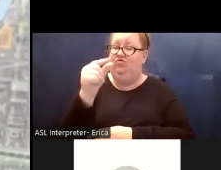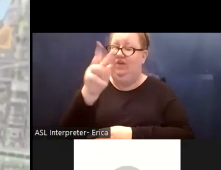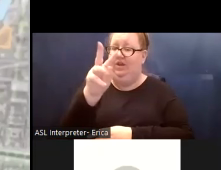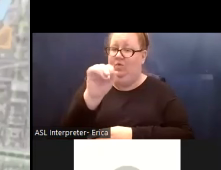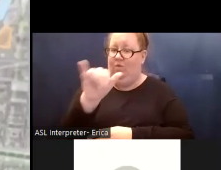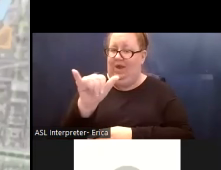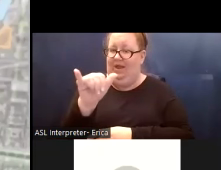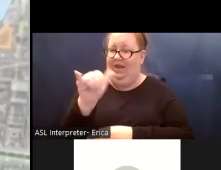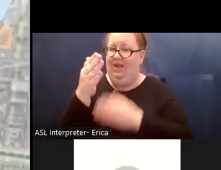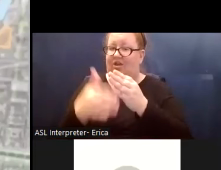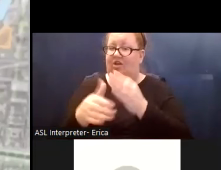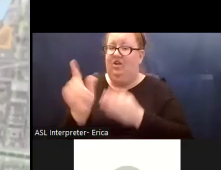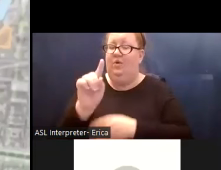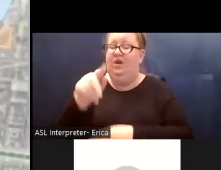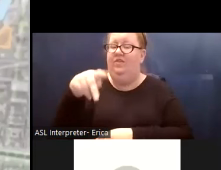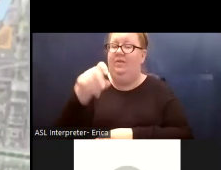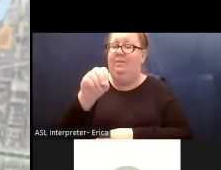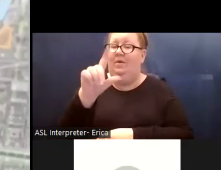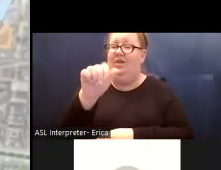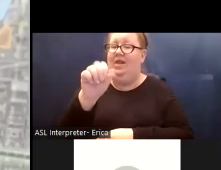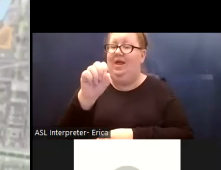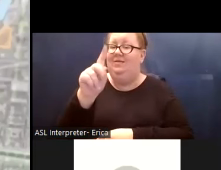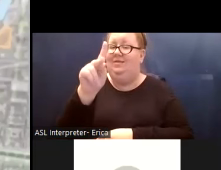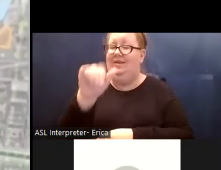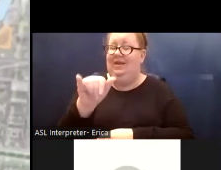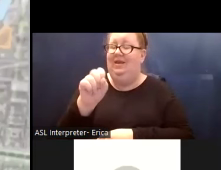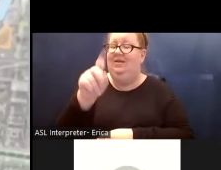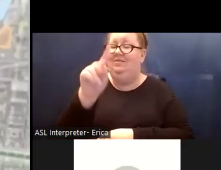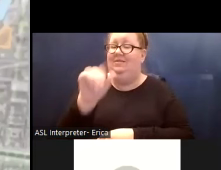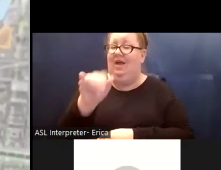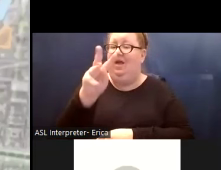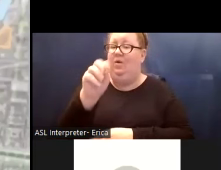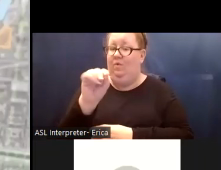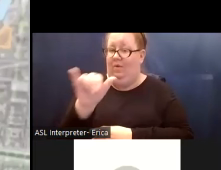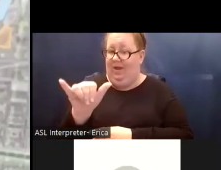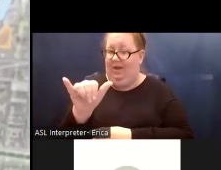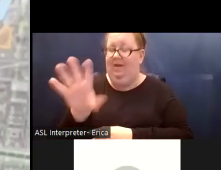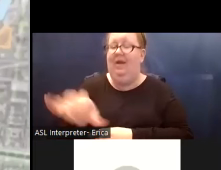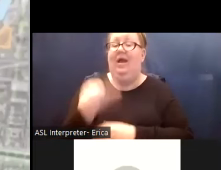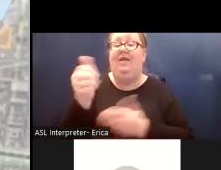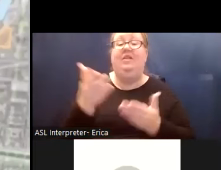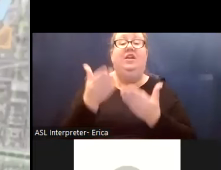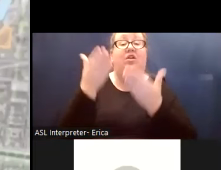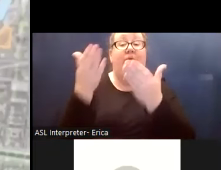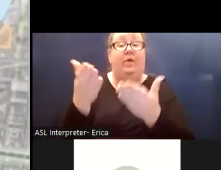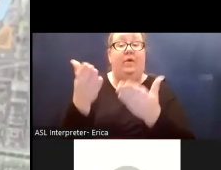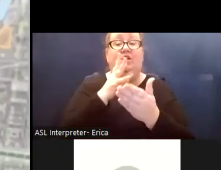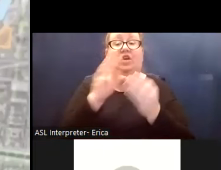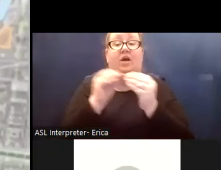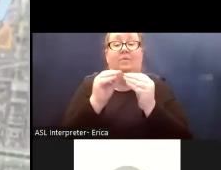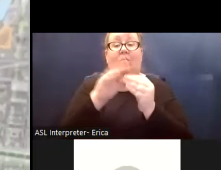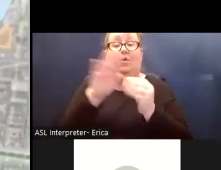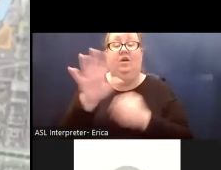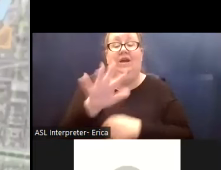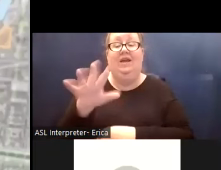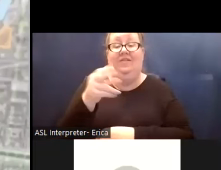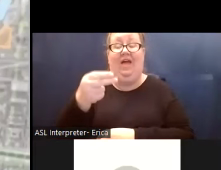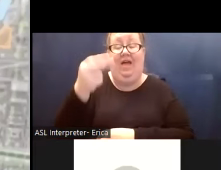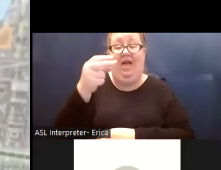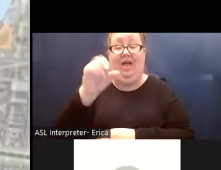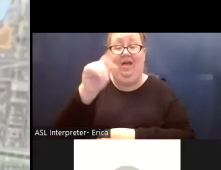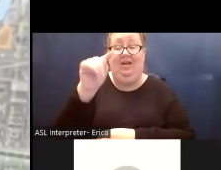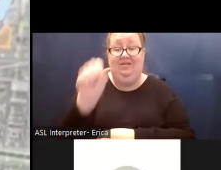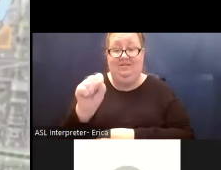the Pulaski Skyway up here, and another proposal that we'll talk about more in the Heights for the Arches, which is the